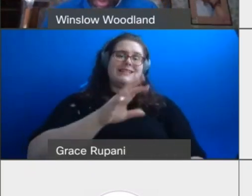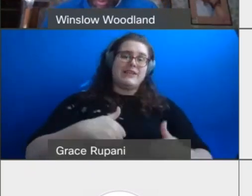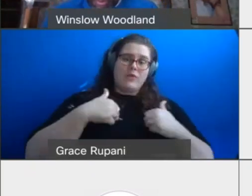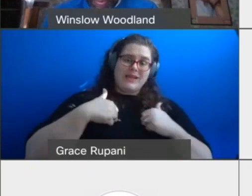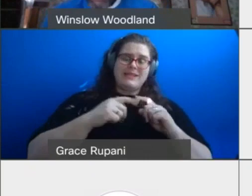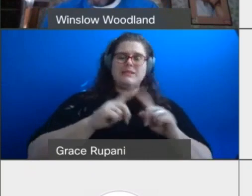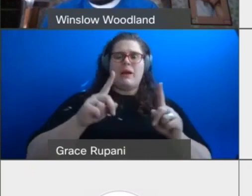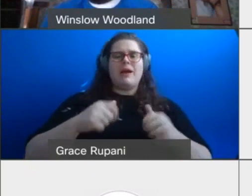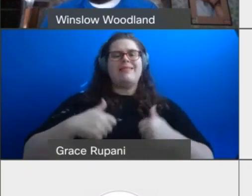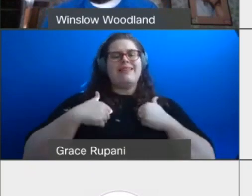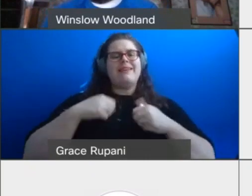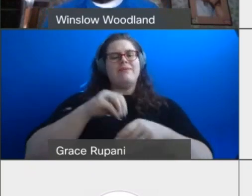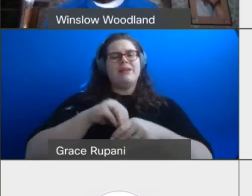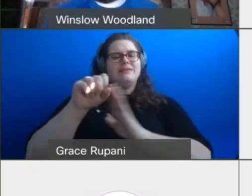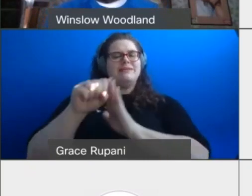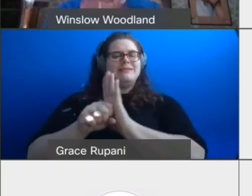Maryland